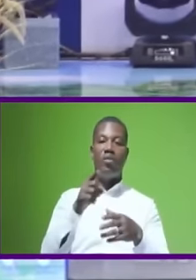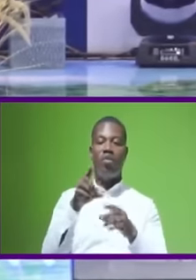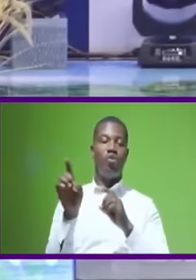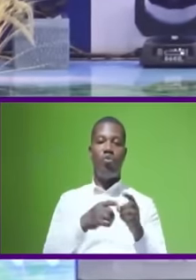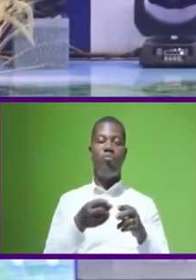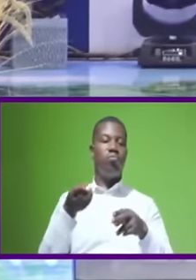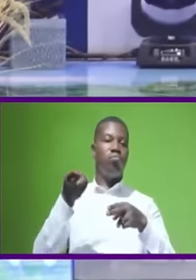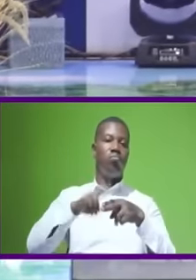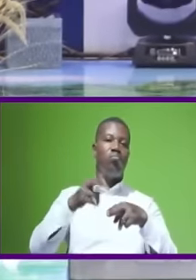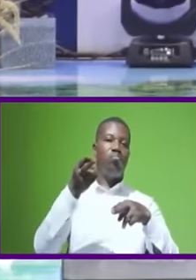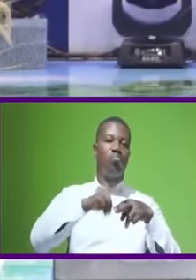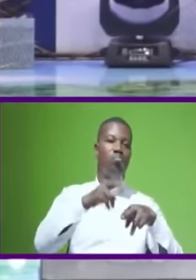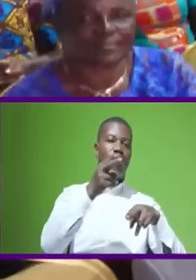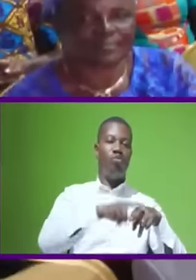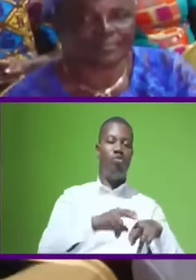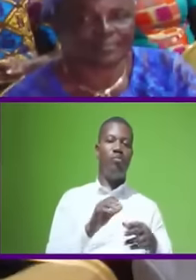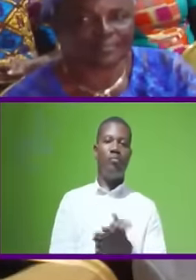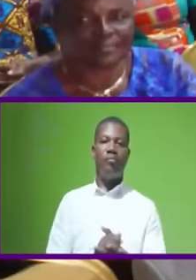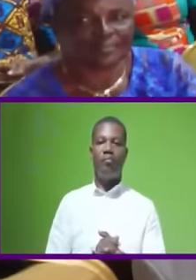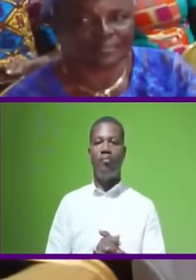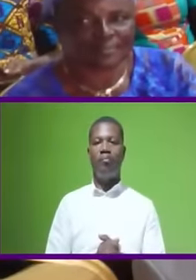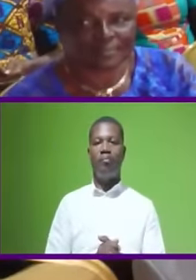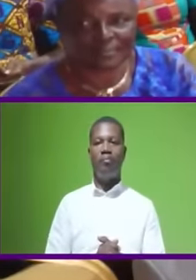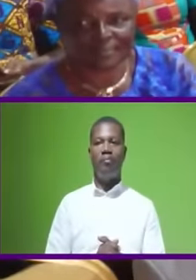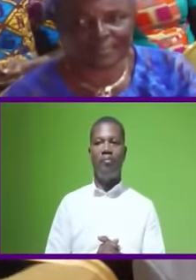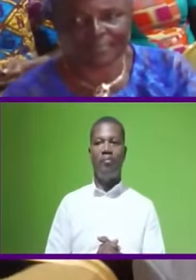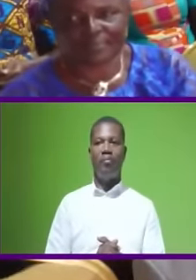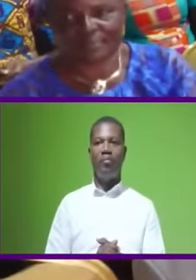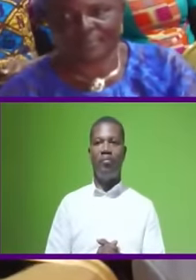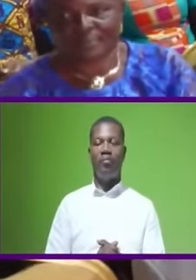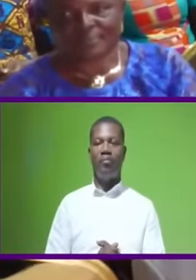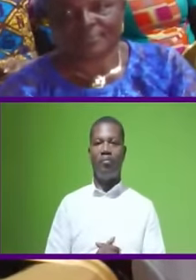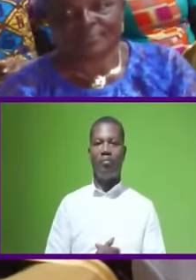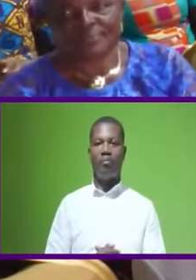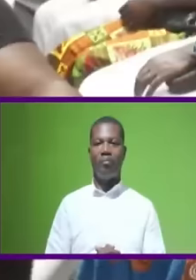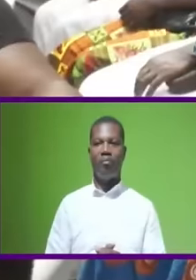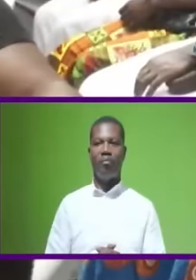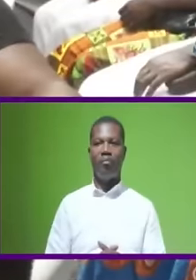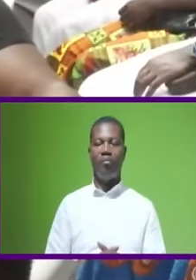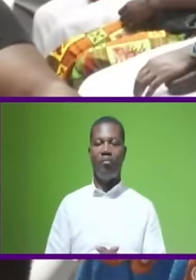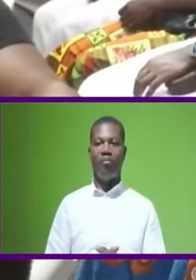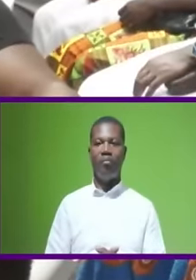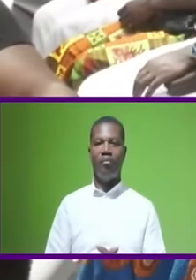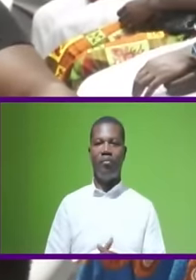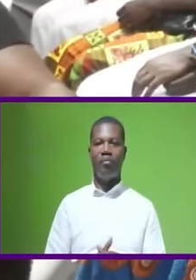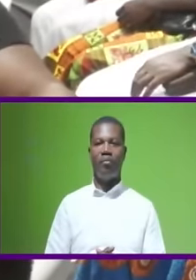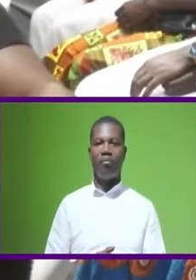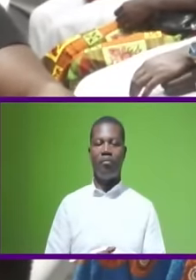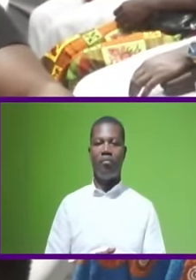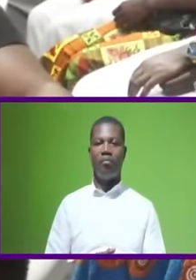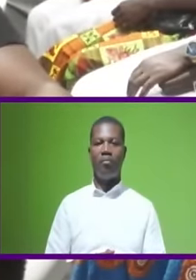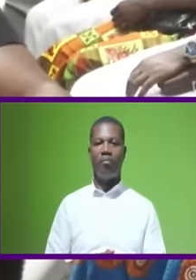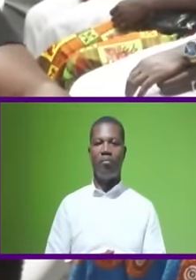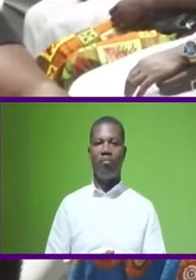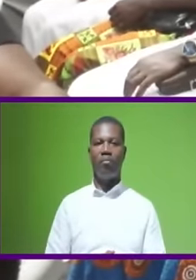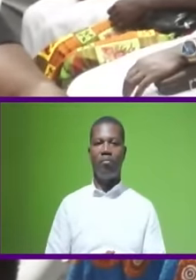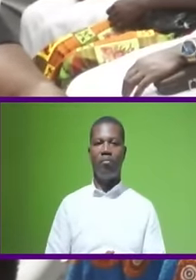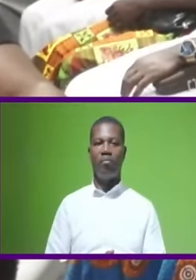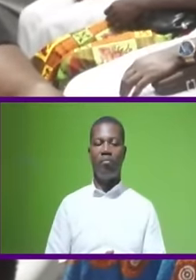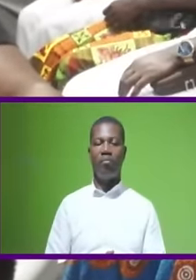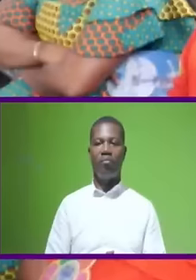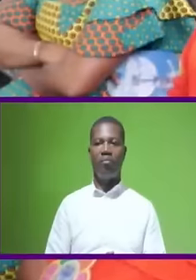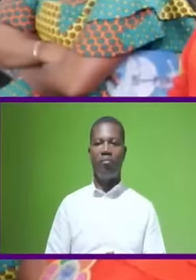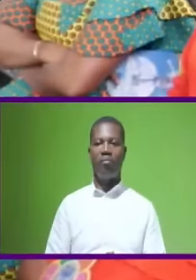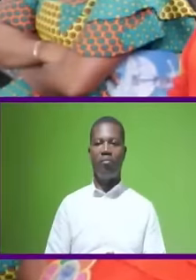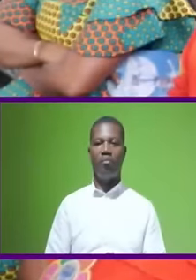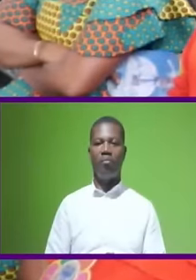amen. And when I do it in this way, what happens is that anyone that is rich, you shall see multiplication in